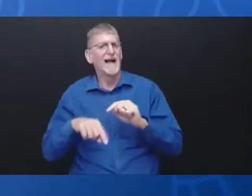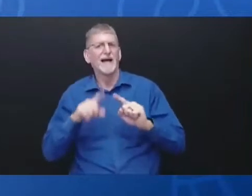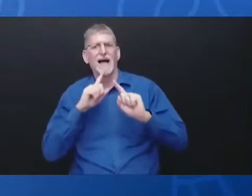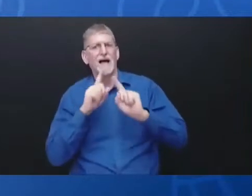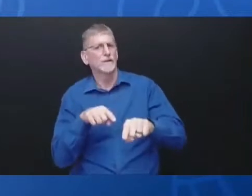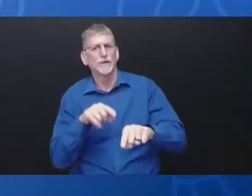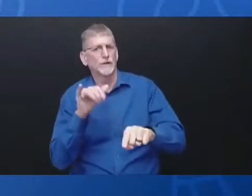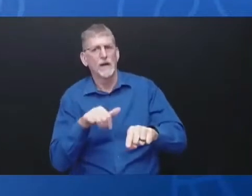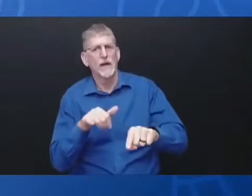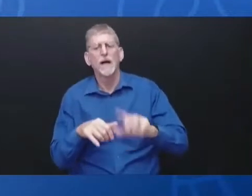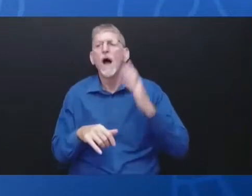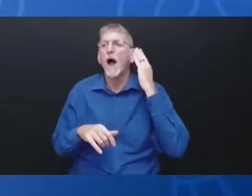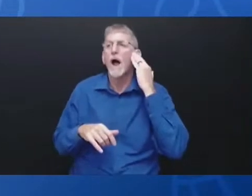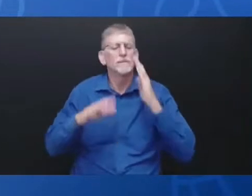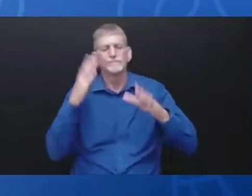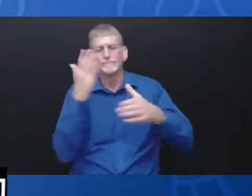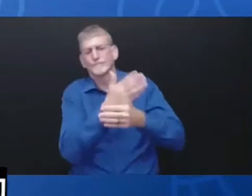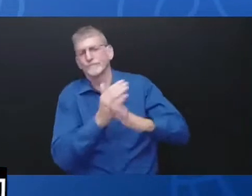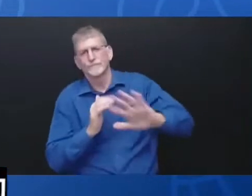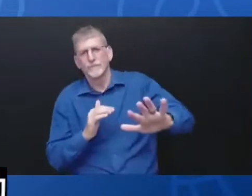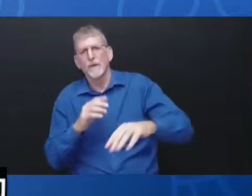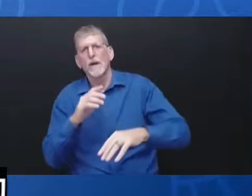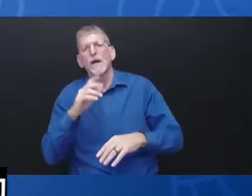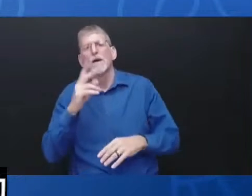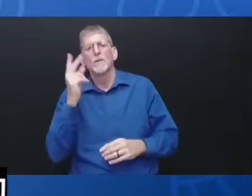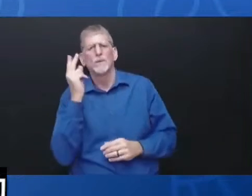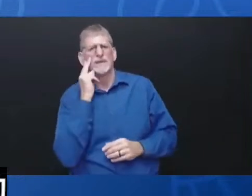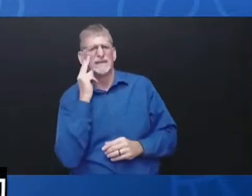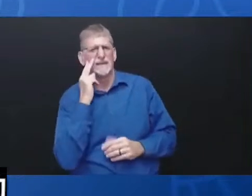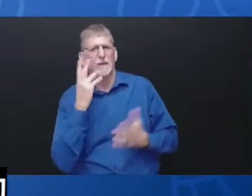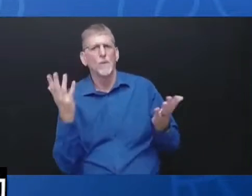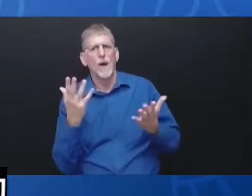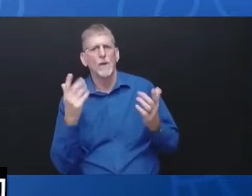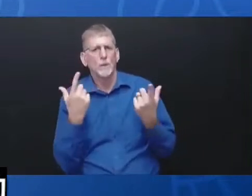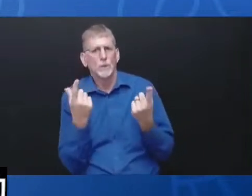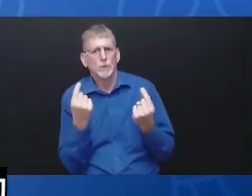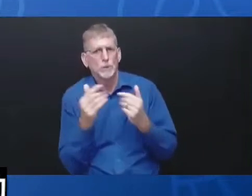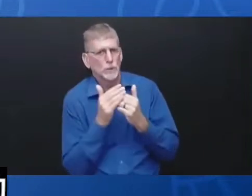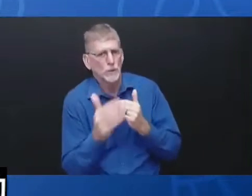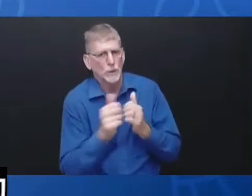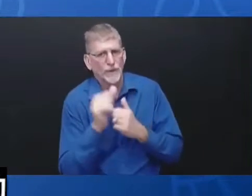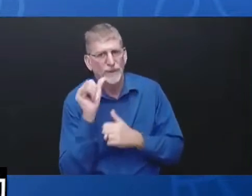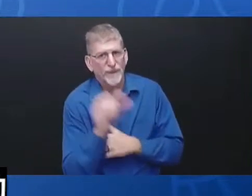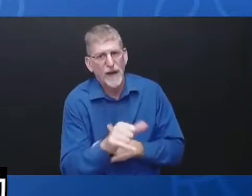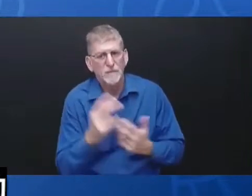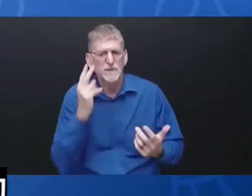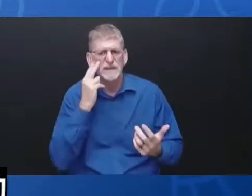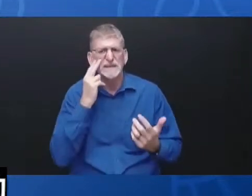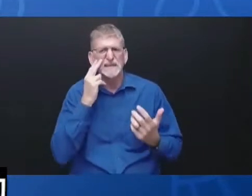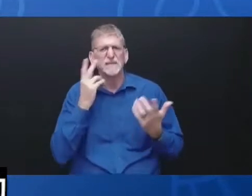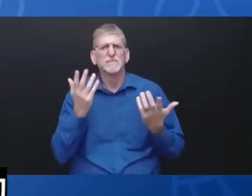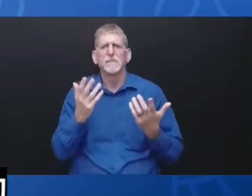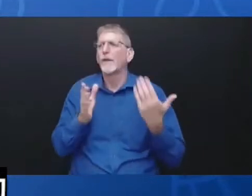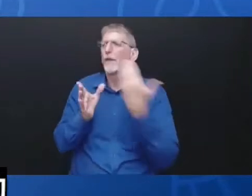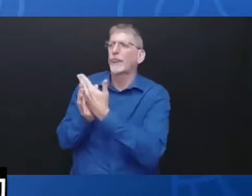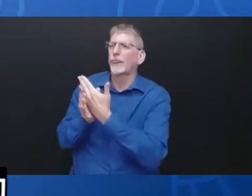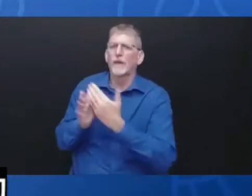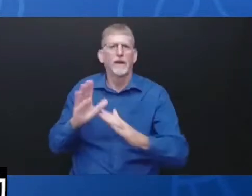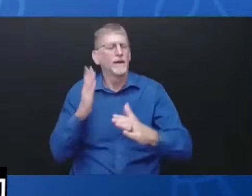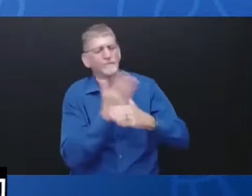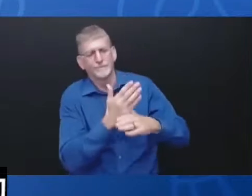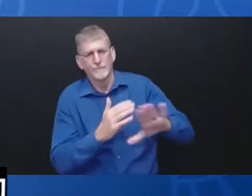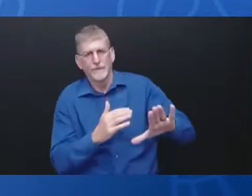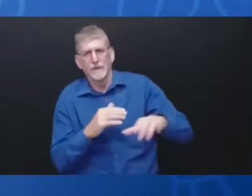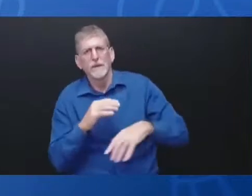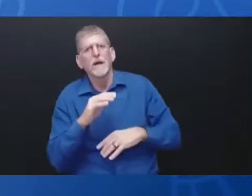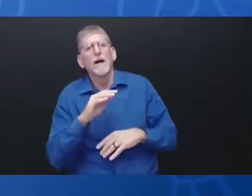I'll see what we can do when it comes to the specifics of what you've asked for. What about the? Yes. Right. I have another question on Iraq. All right.